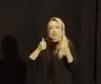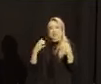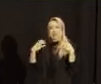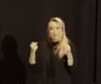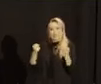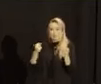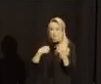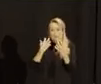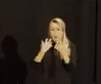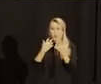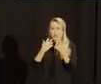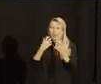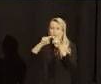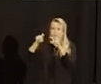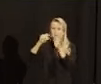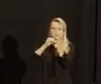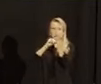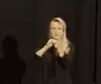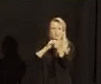for